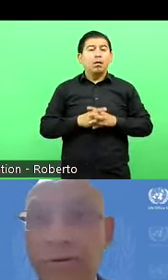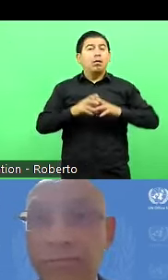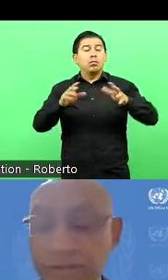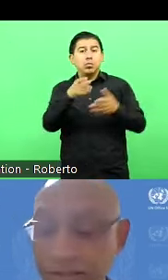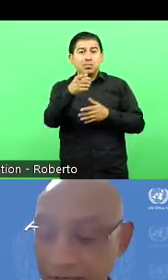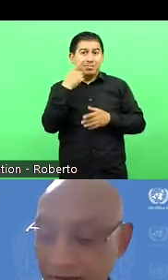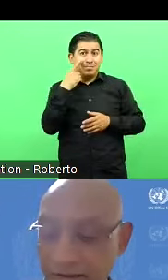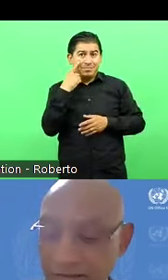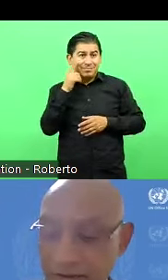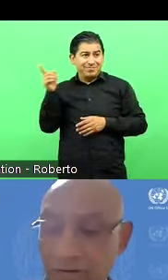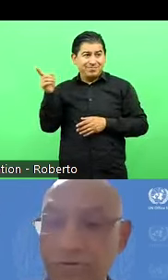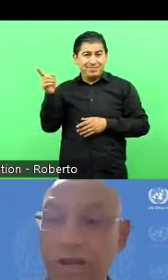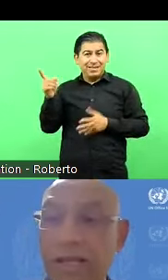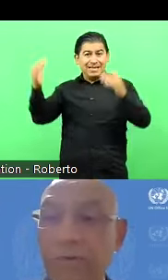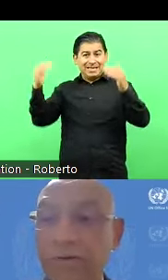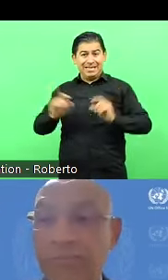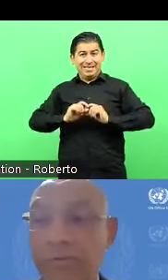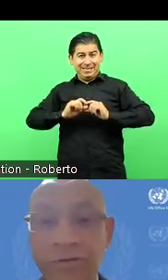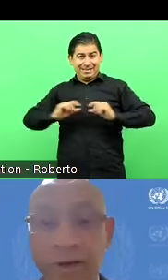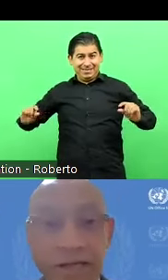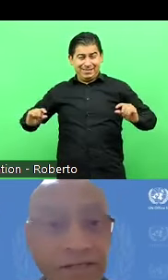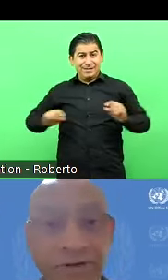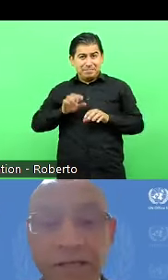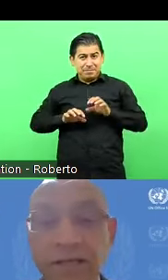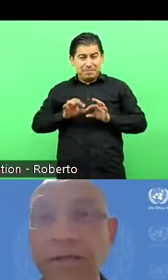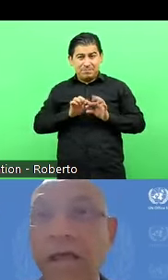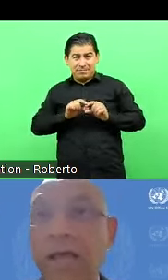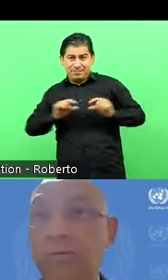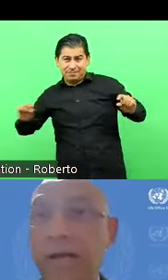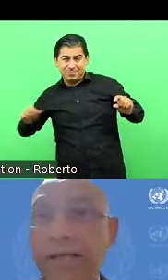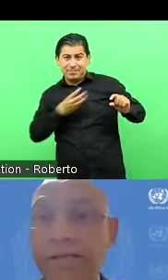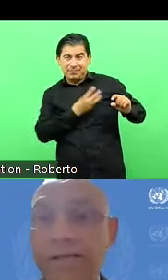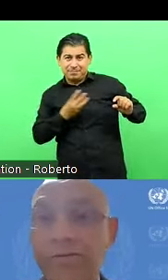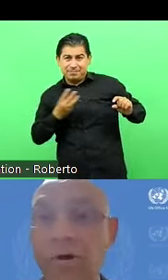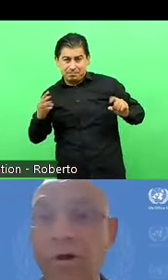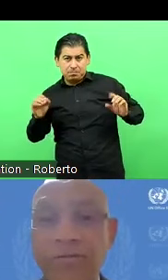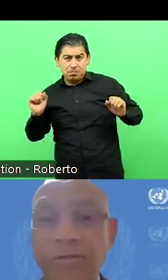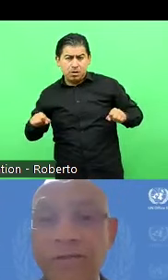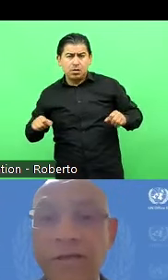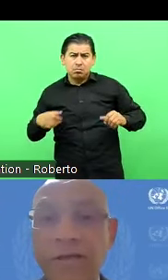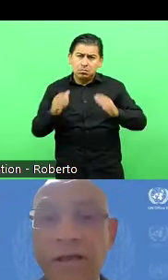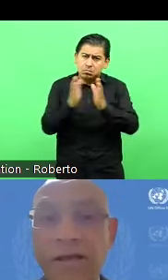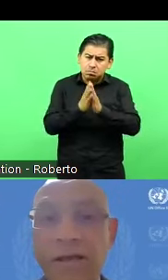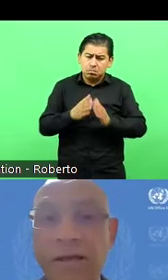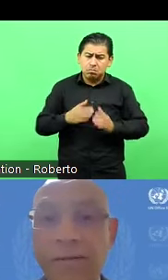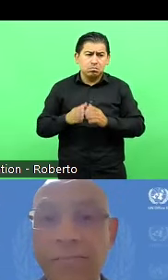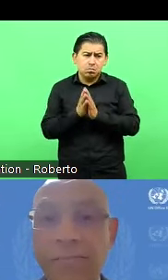you are from a city, think of joining, because joining is free and you get access to all of these